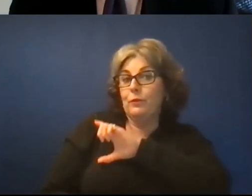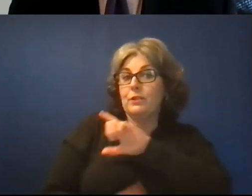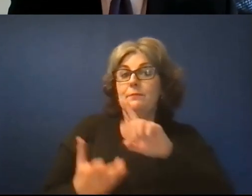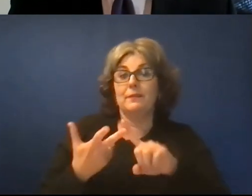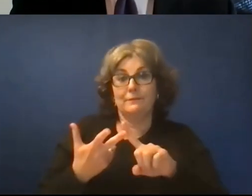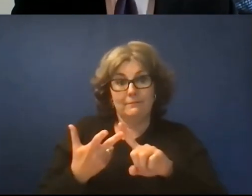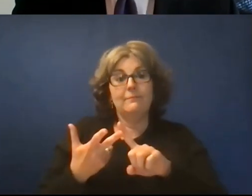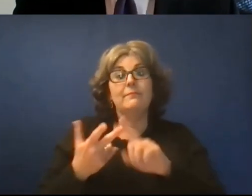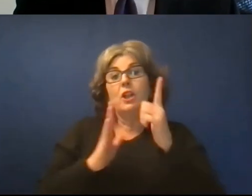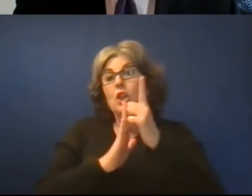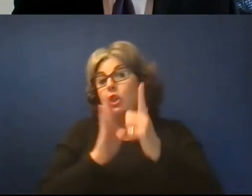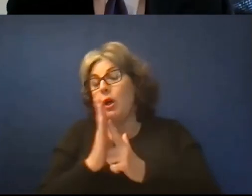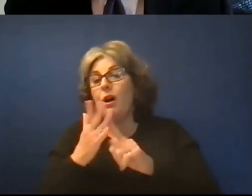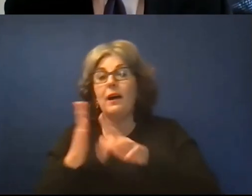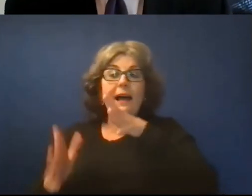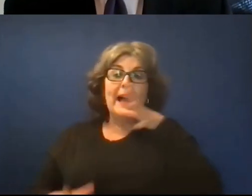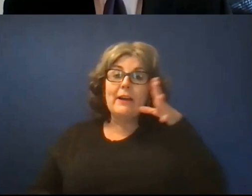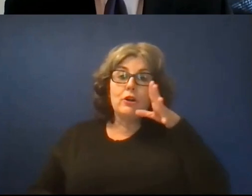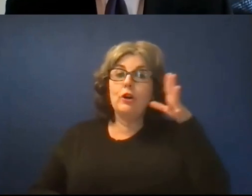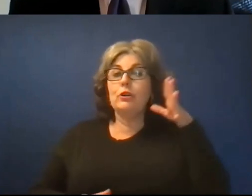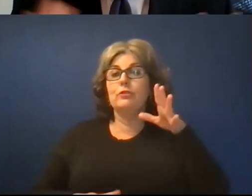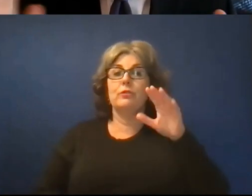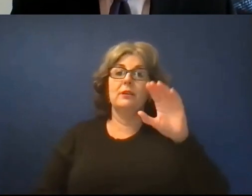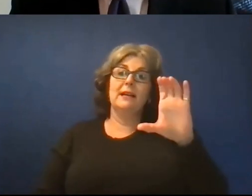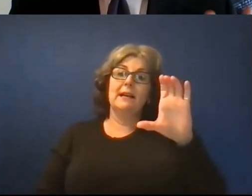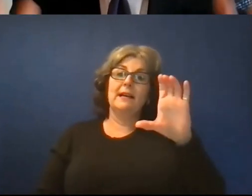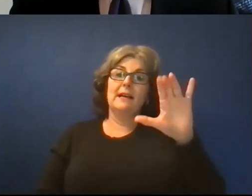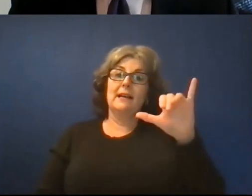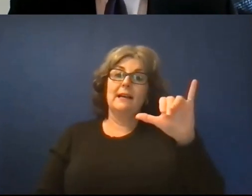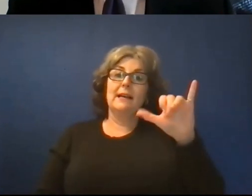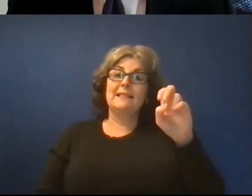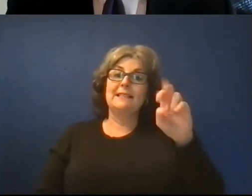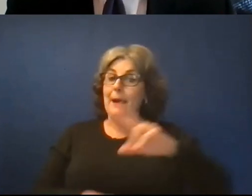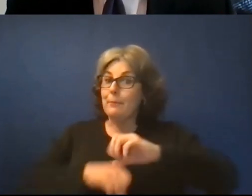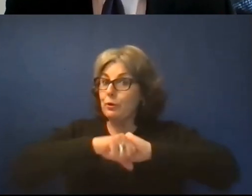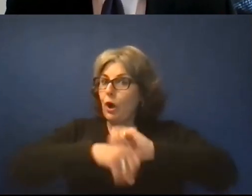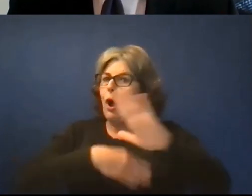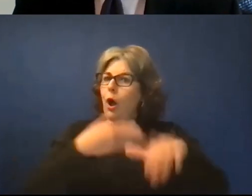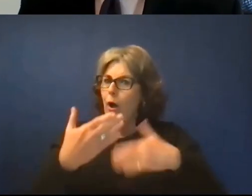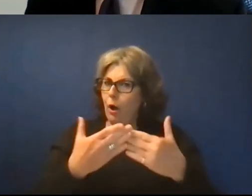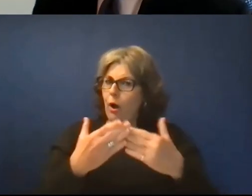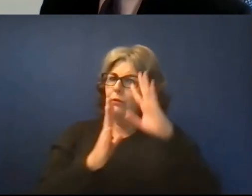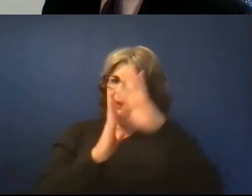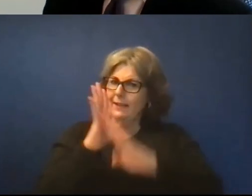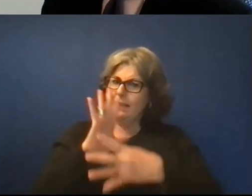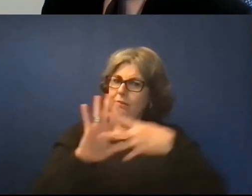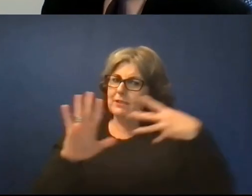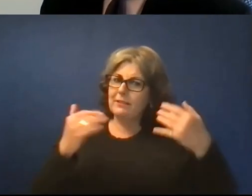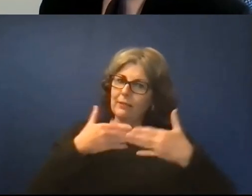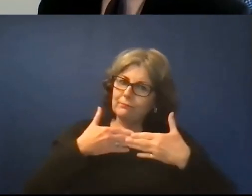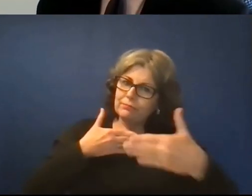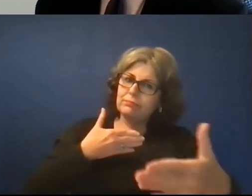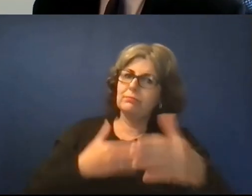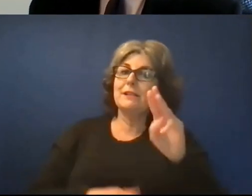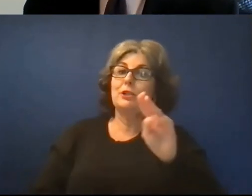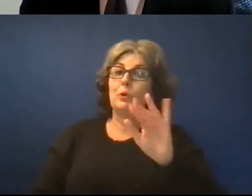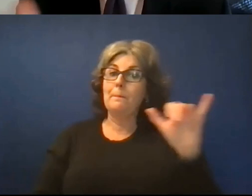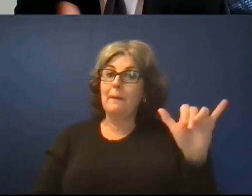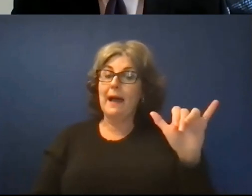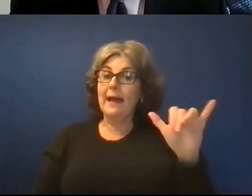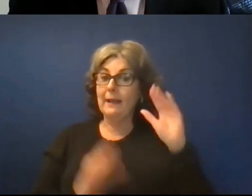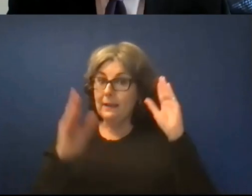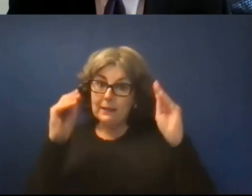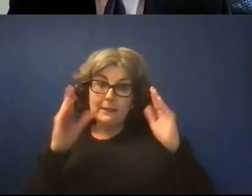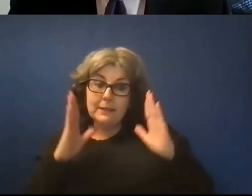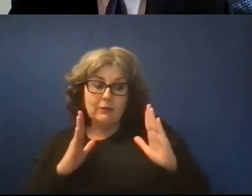law, agriculture, cybersecurity. It's all in our webinar schedule now through May. So teachers,